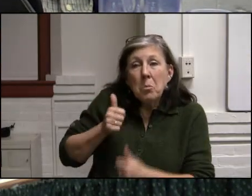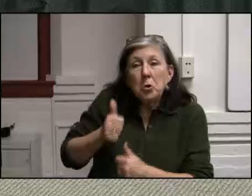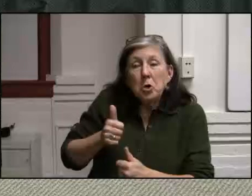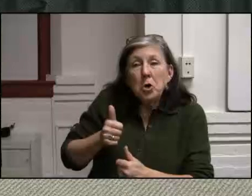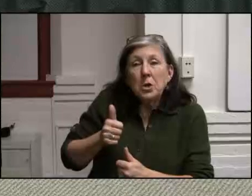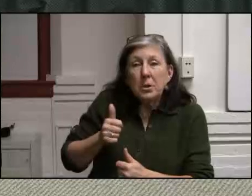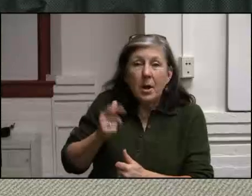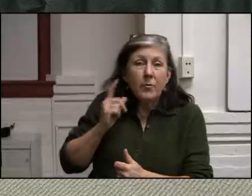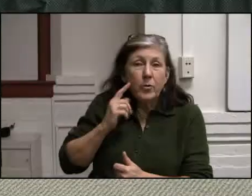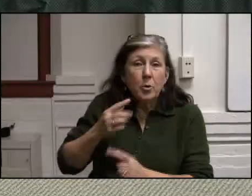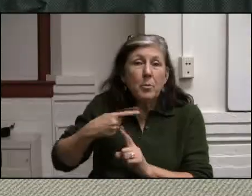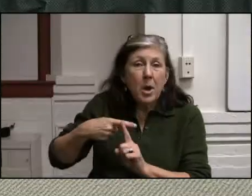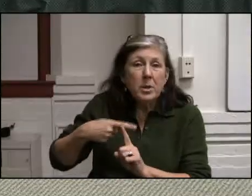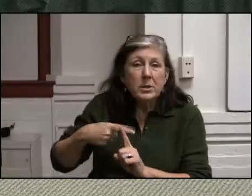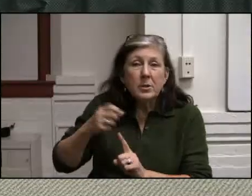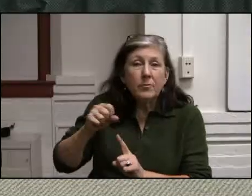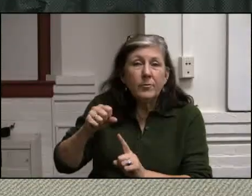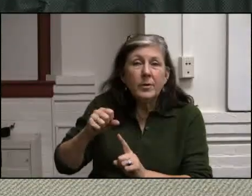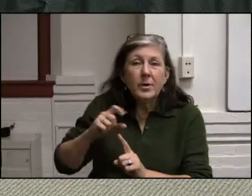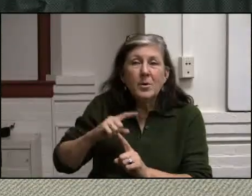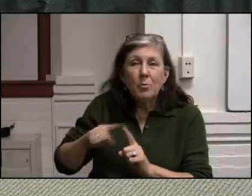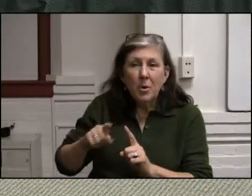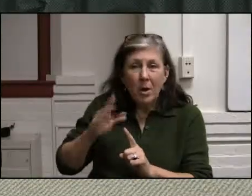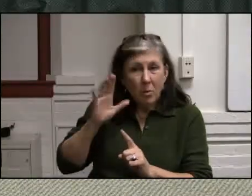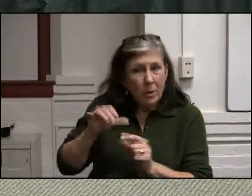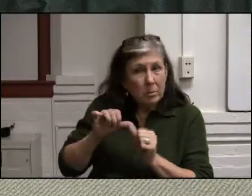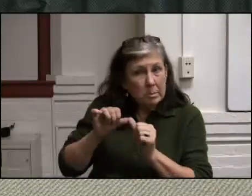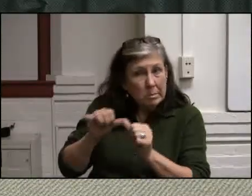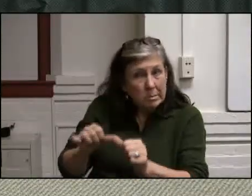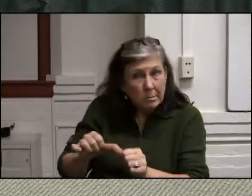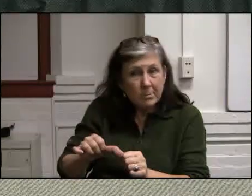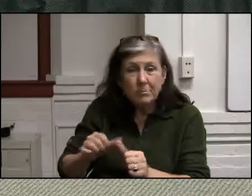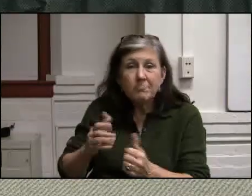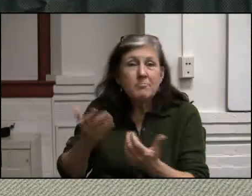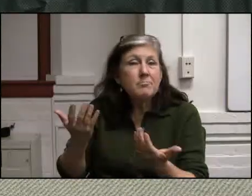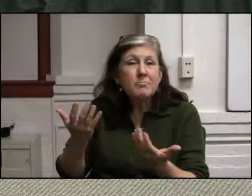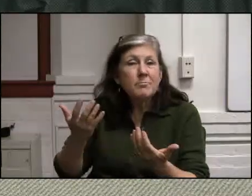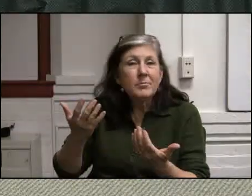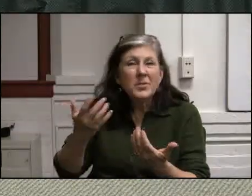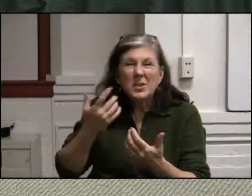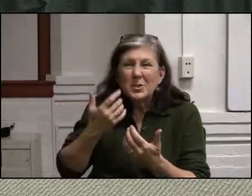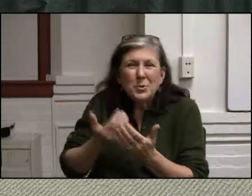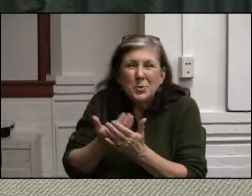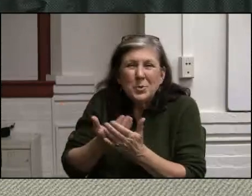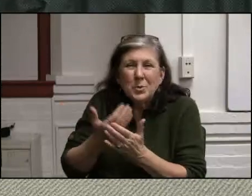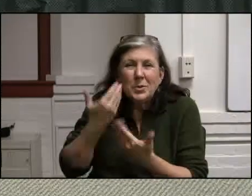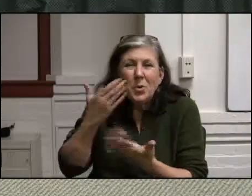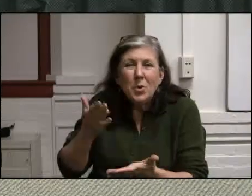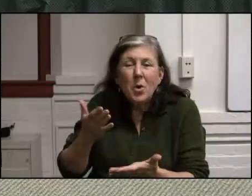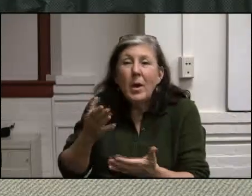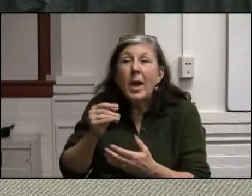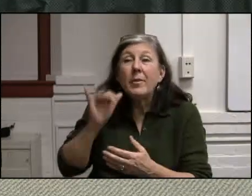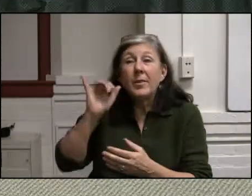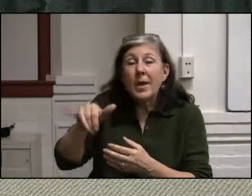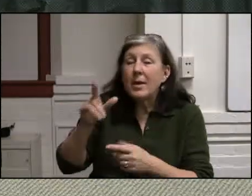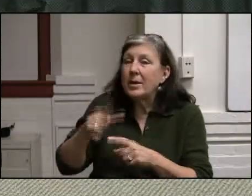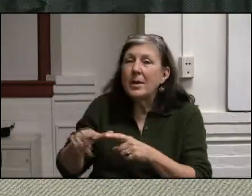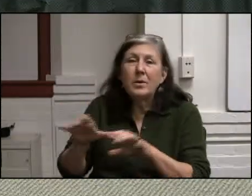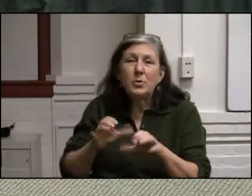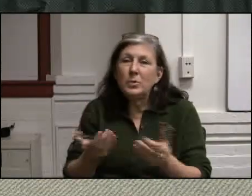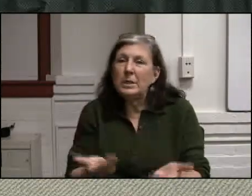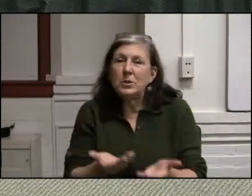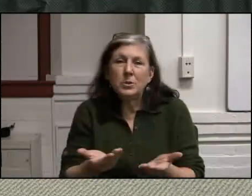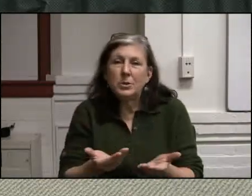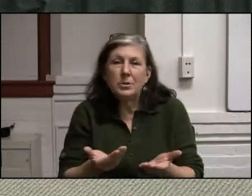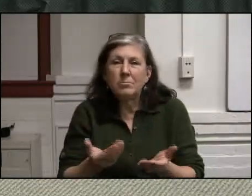heard some good things. That doesn't mean it's going to go really well. And they're also a model that we can't replicate here at this time,